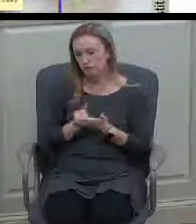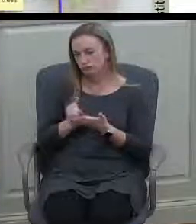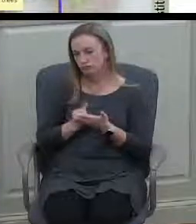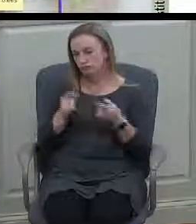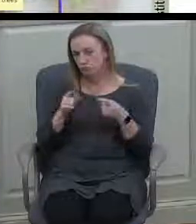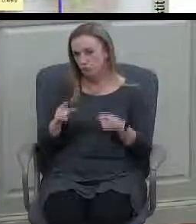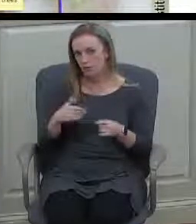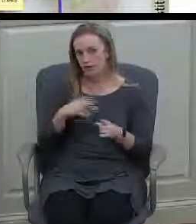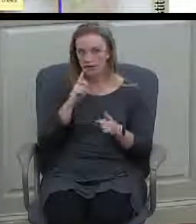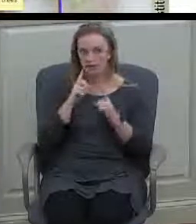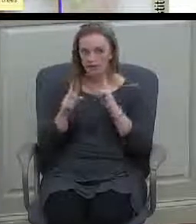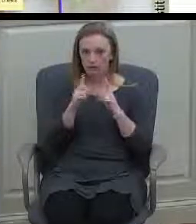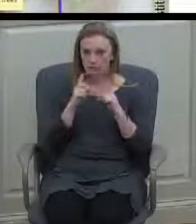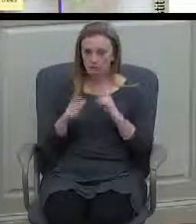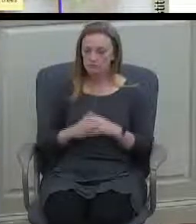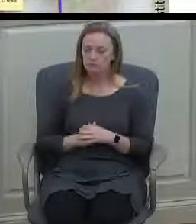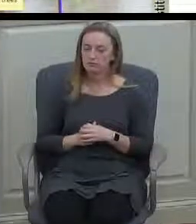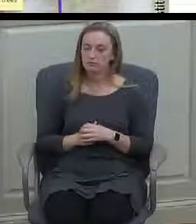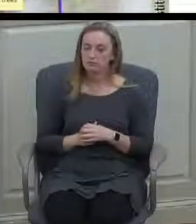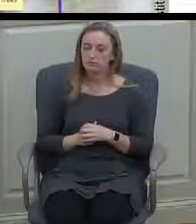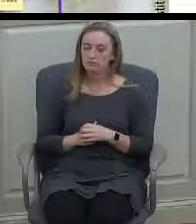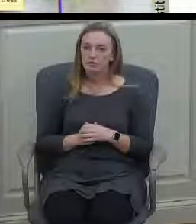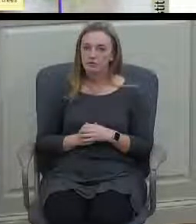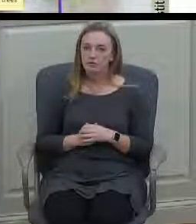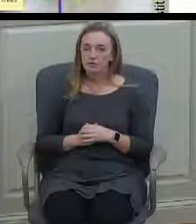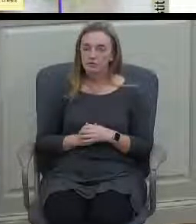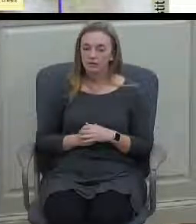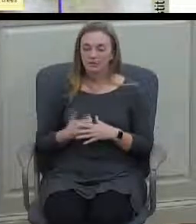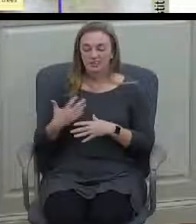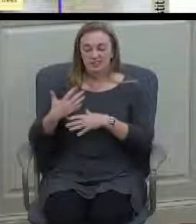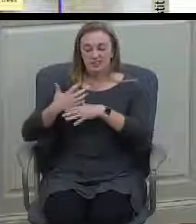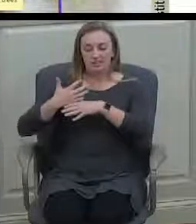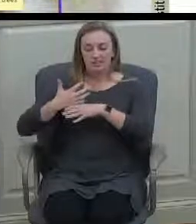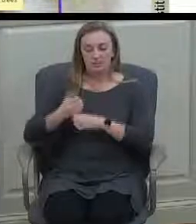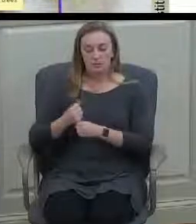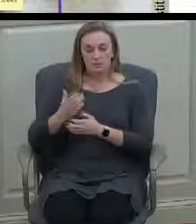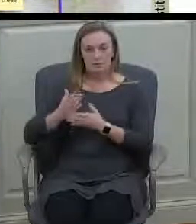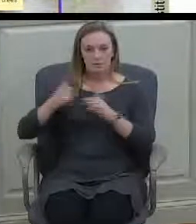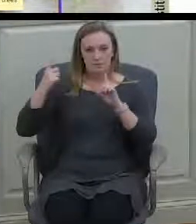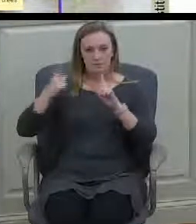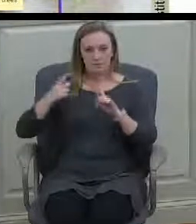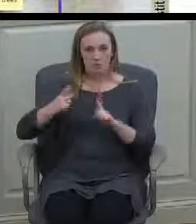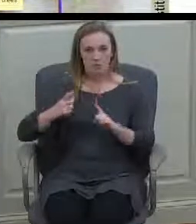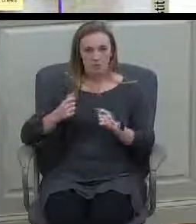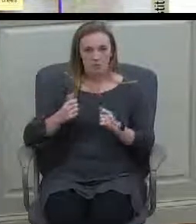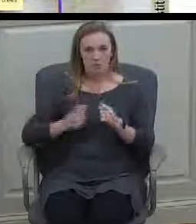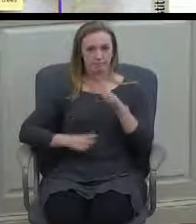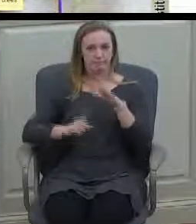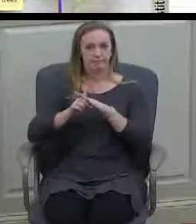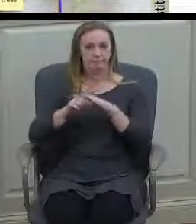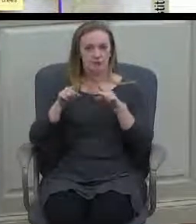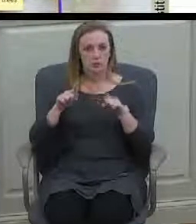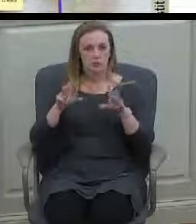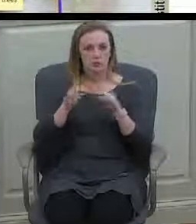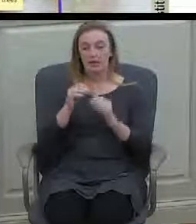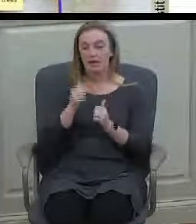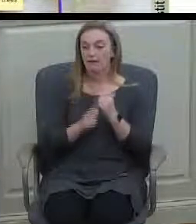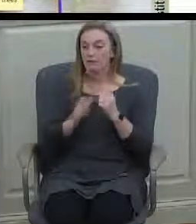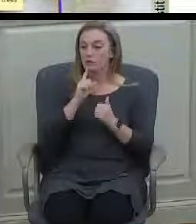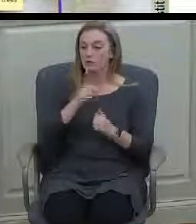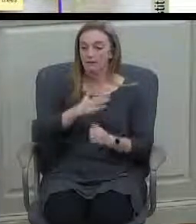this conversation. And just to recap some of the points that came up, everybody was very happy